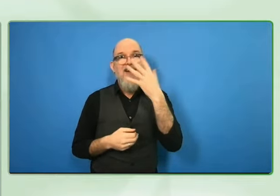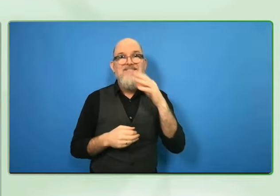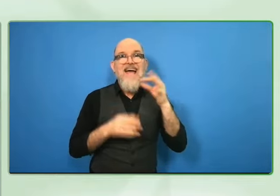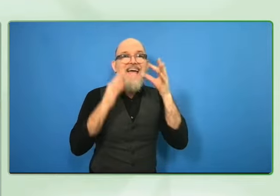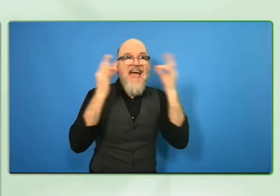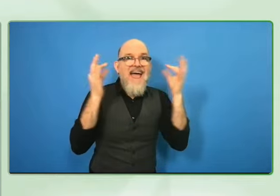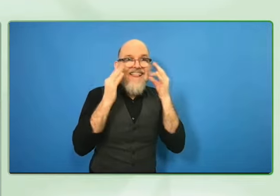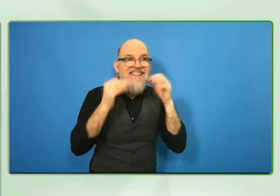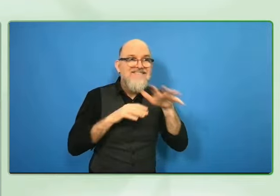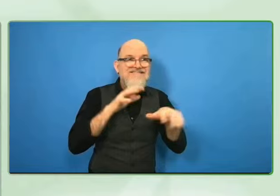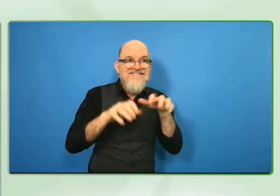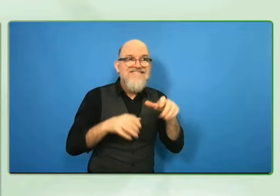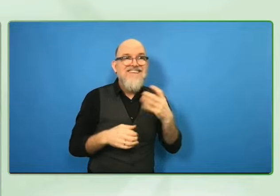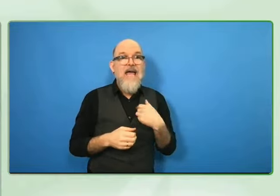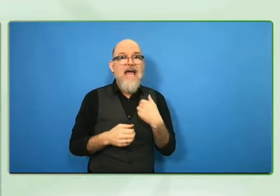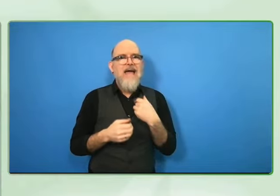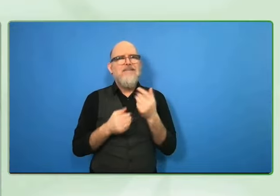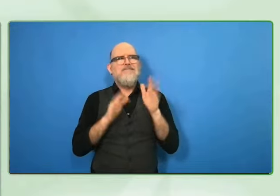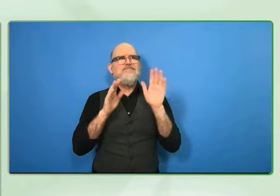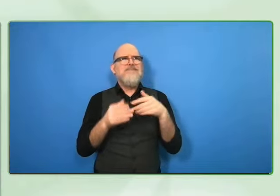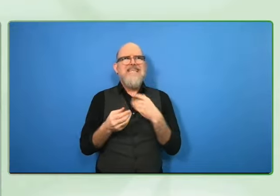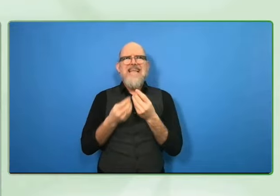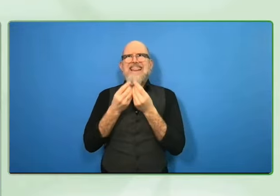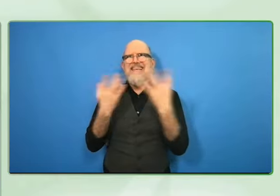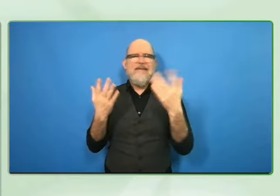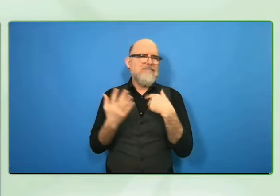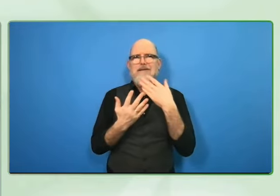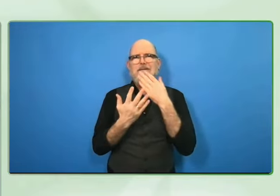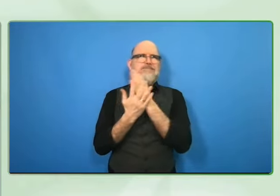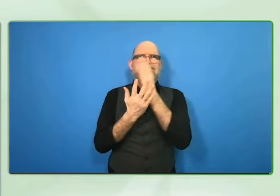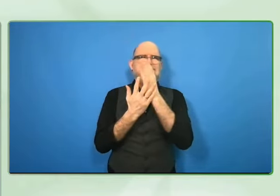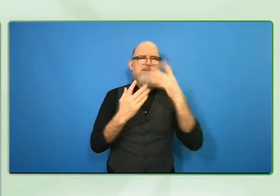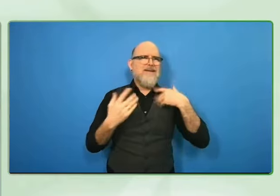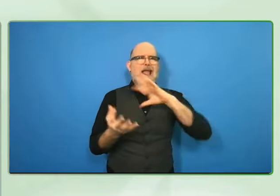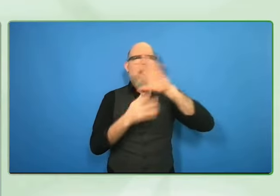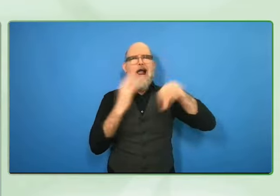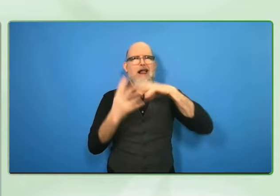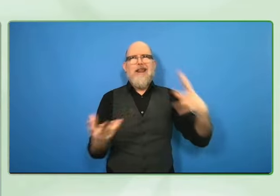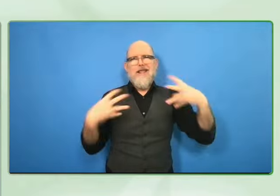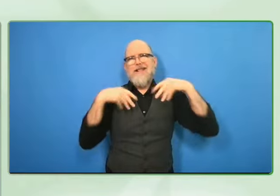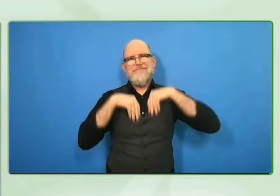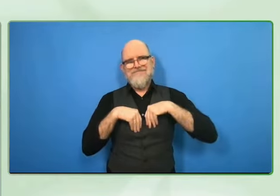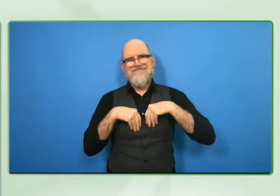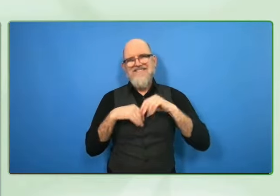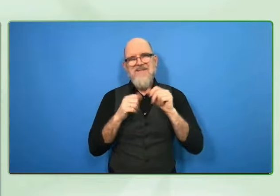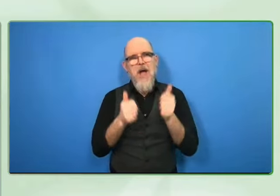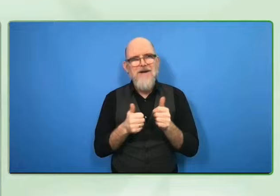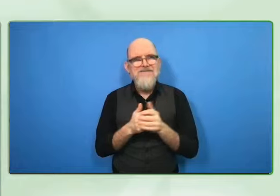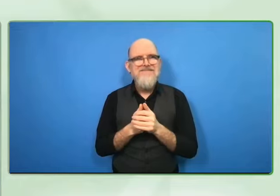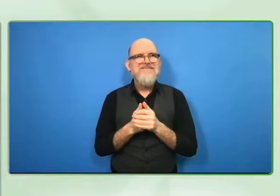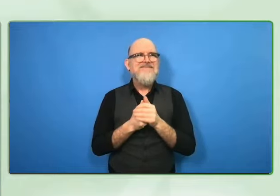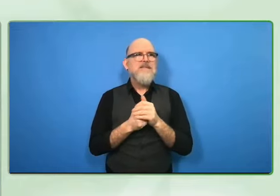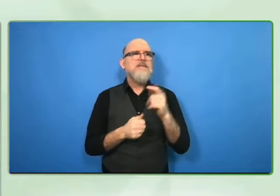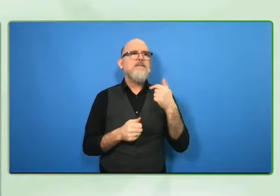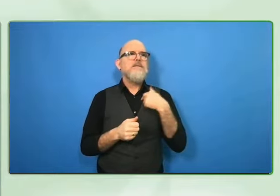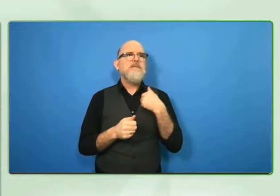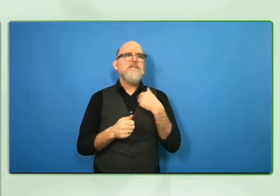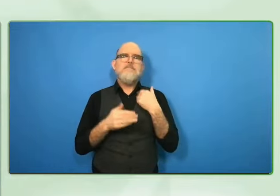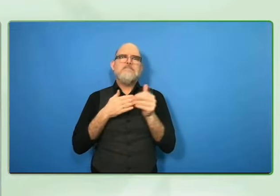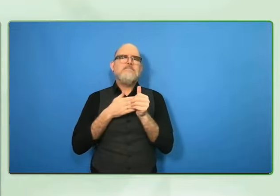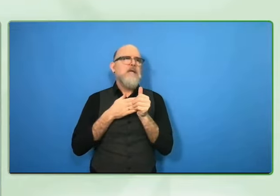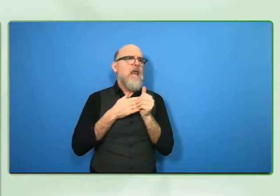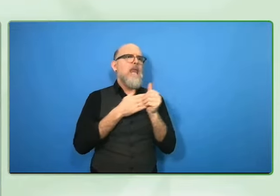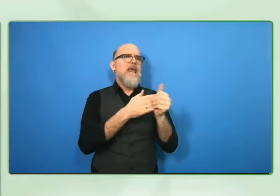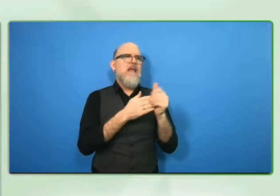jackpot. So I lead for the Global Business Solutions Organization within MSD, and a very